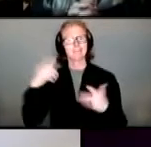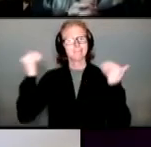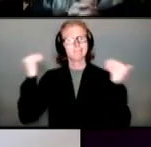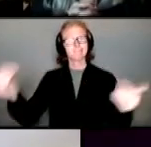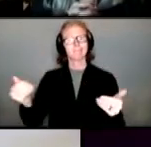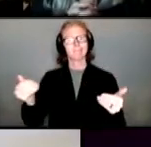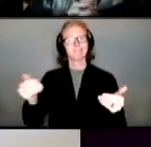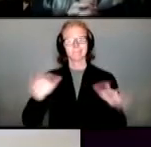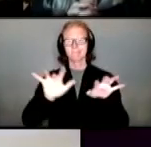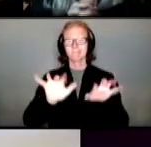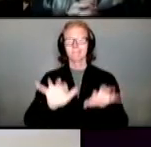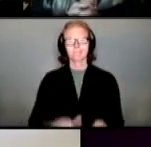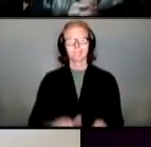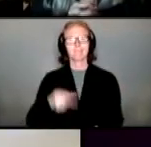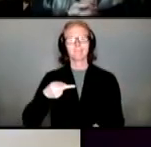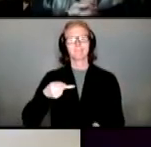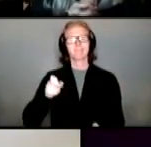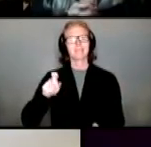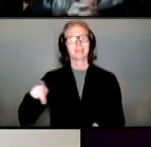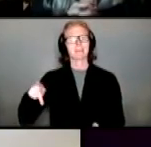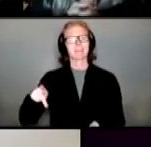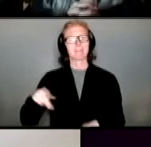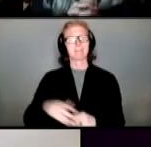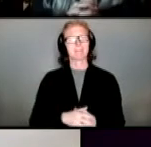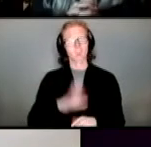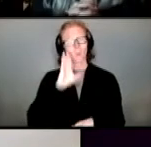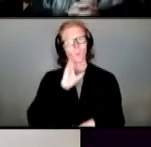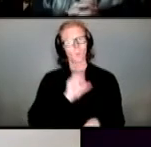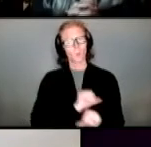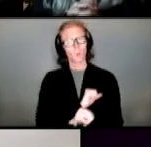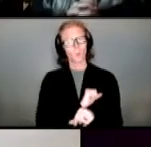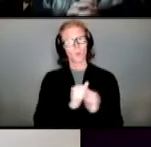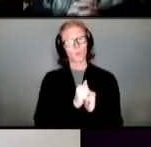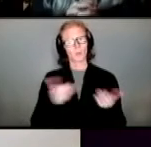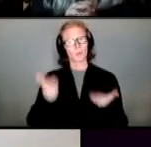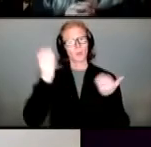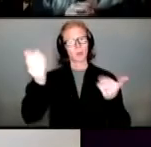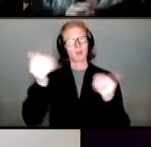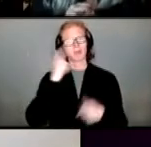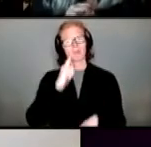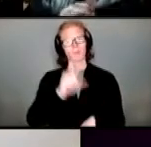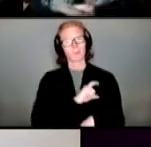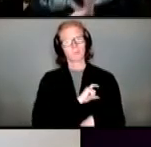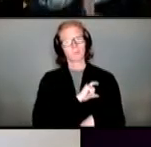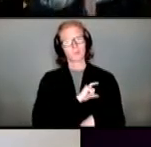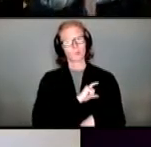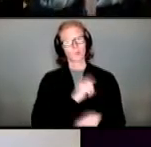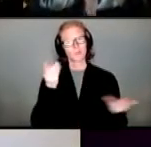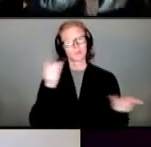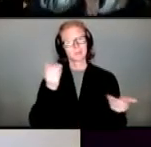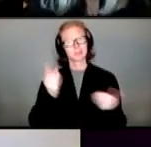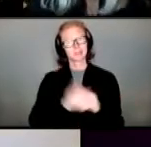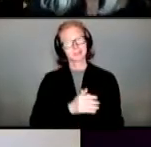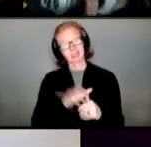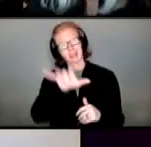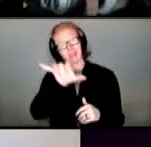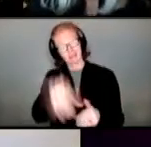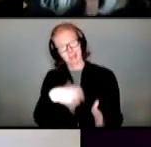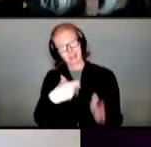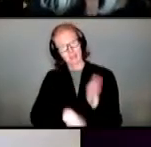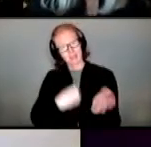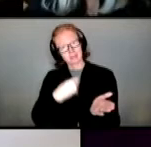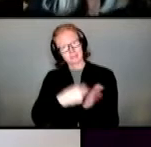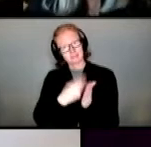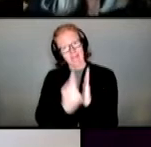in writing that the PCCEP was gonna work on recommendations for core patrol services. You know, that costs man